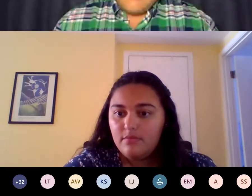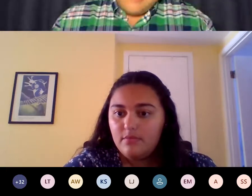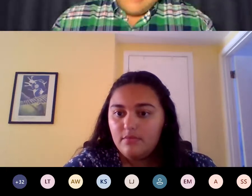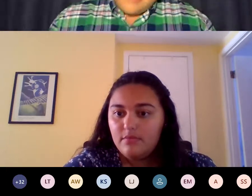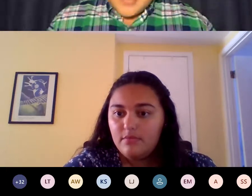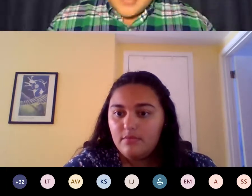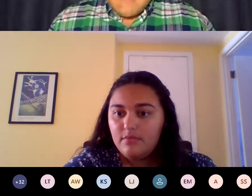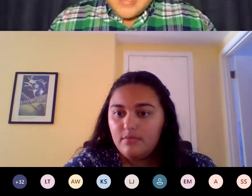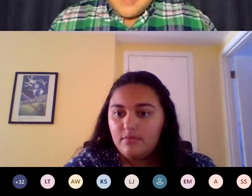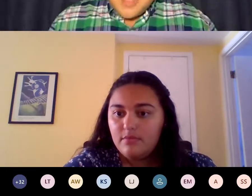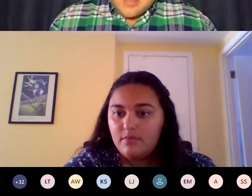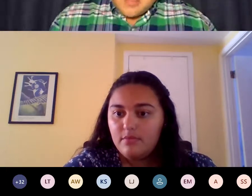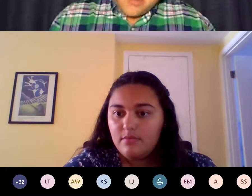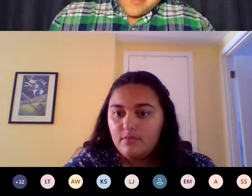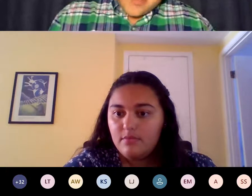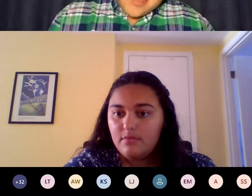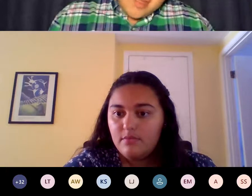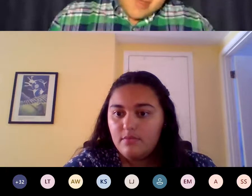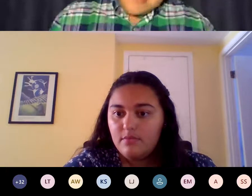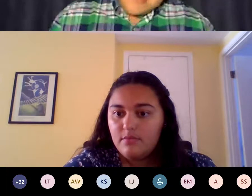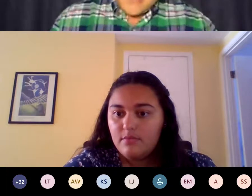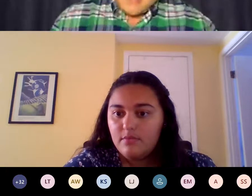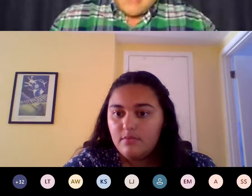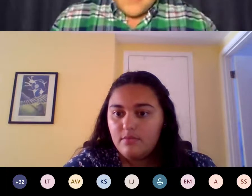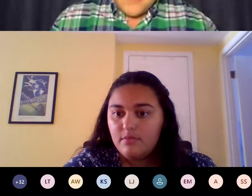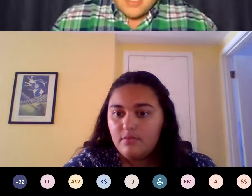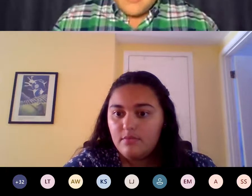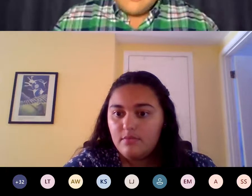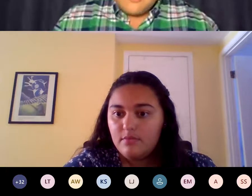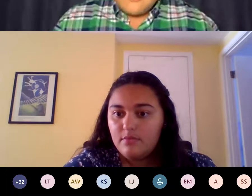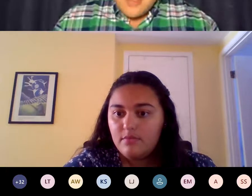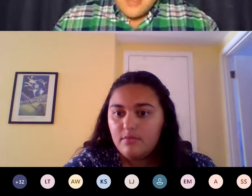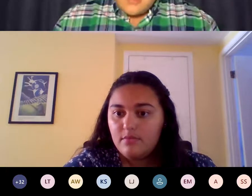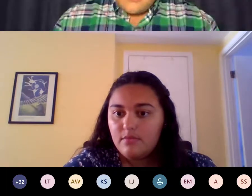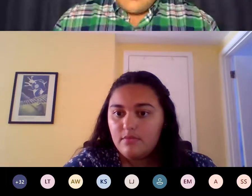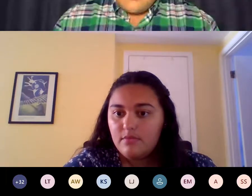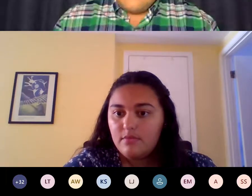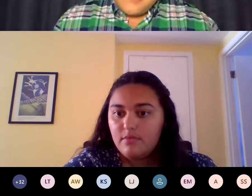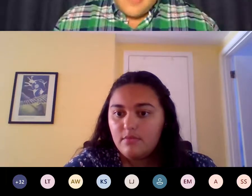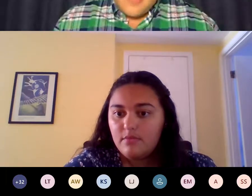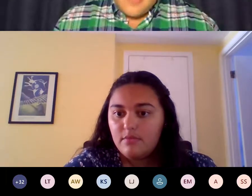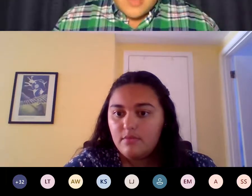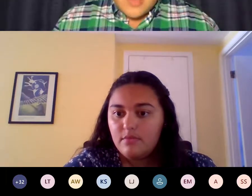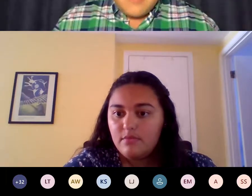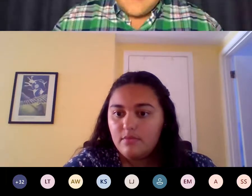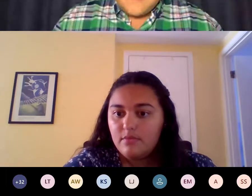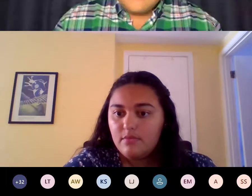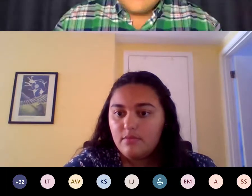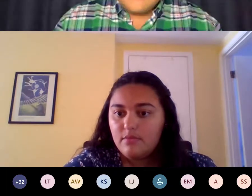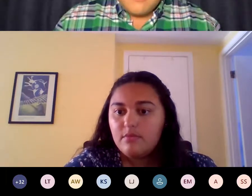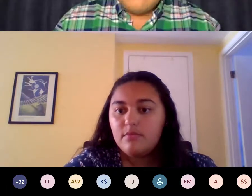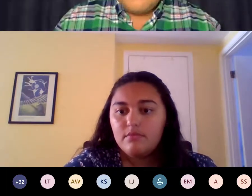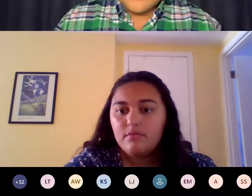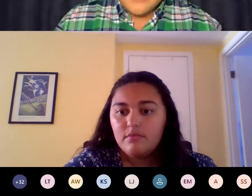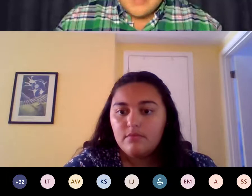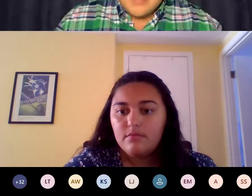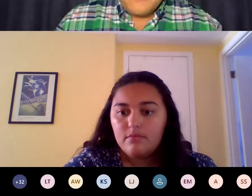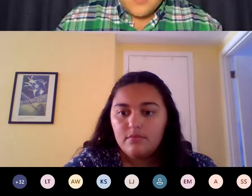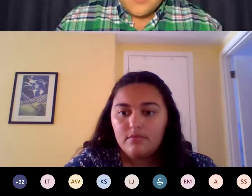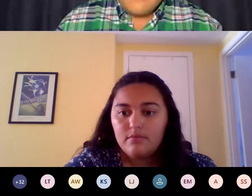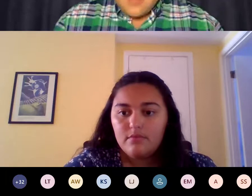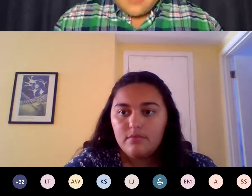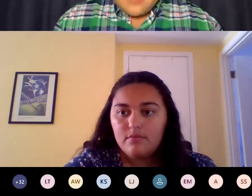Also, at the beginning of the pandemic, during the Stay Healthy at Home initiative, families were able to really focus on spending more